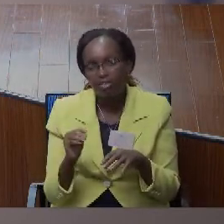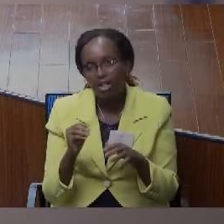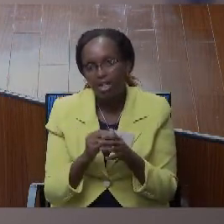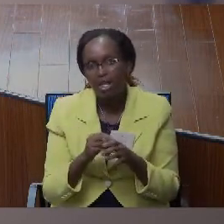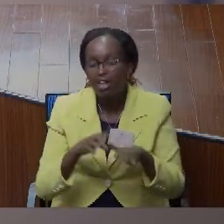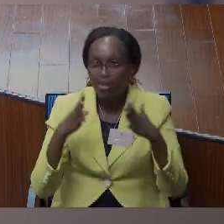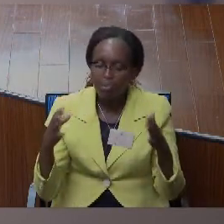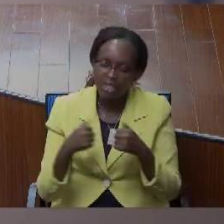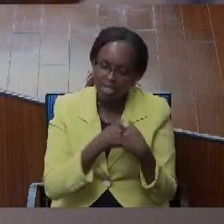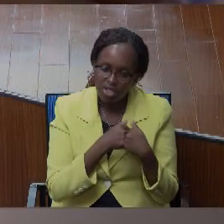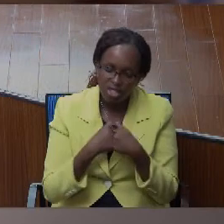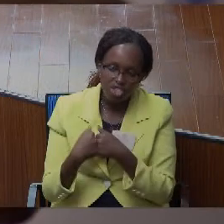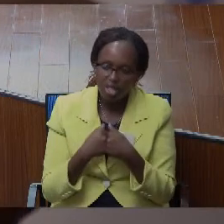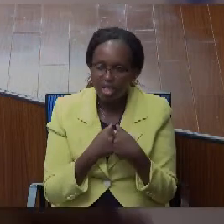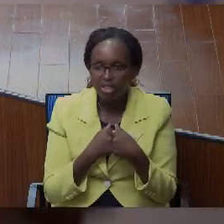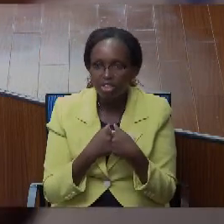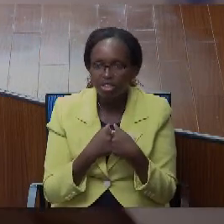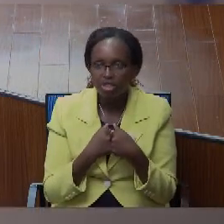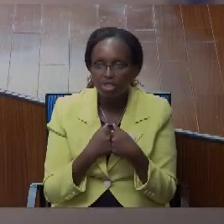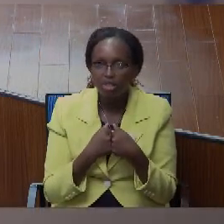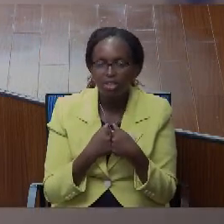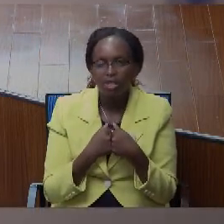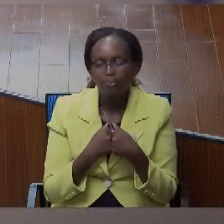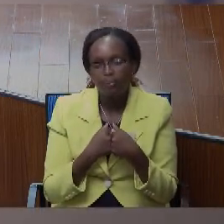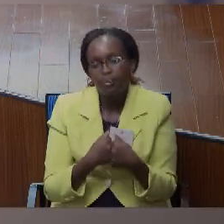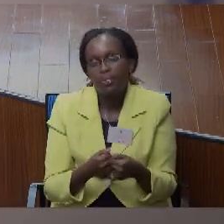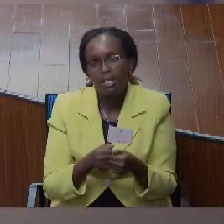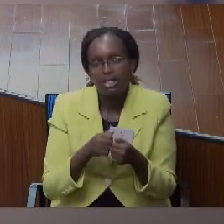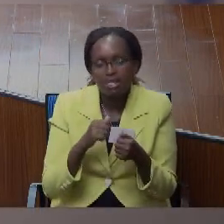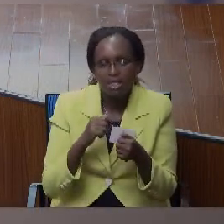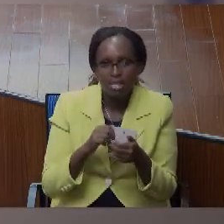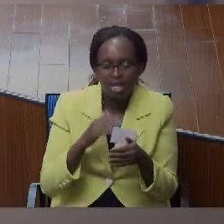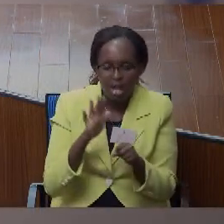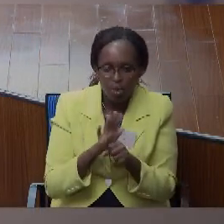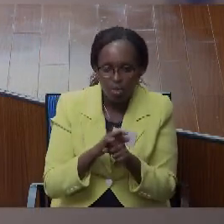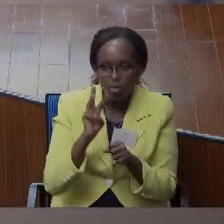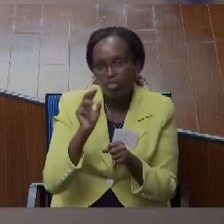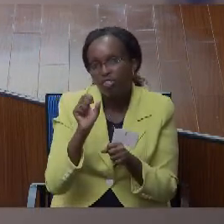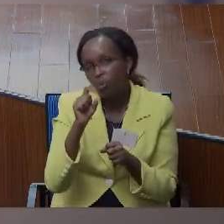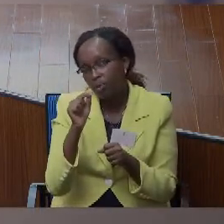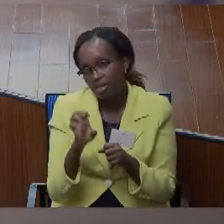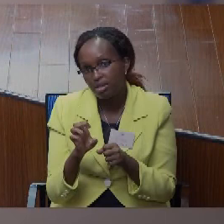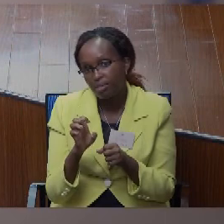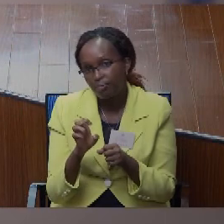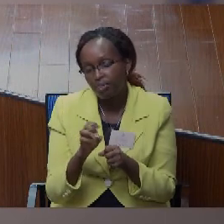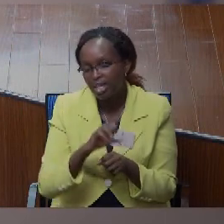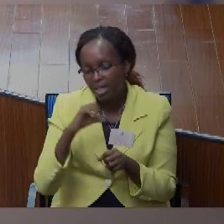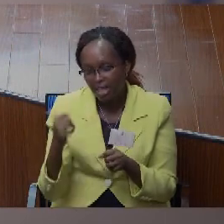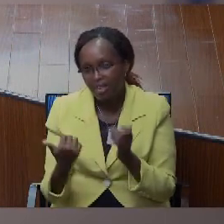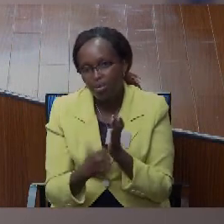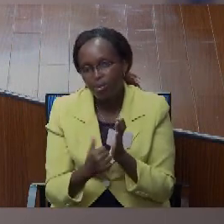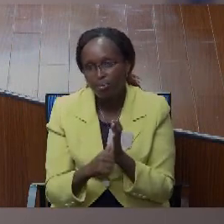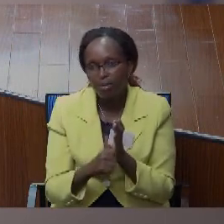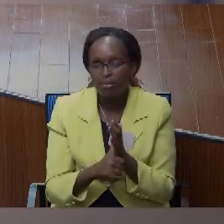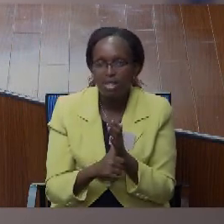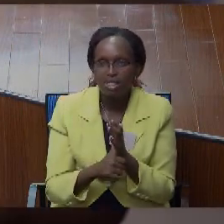how to reduce the on-farm storage and the attendant waste in the post-harvest period. The biggest political problem is how to stop